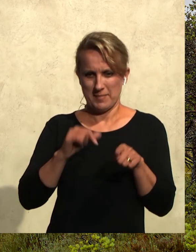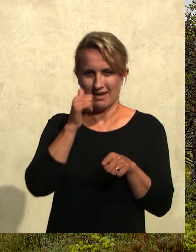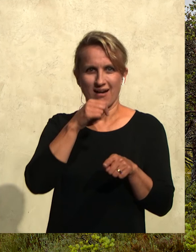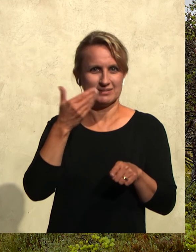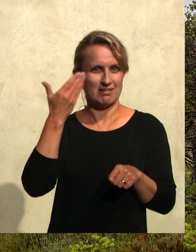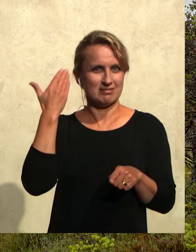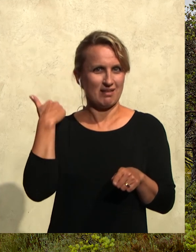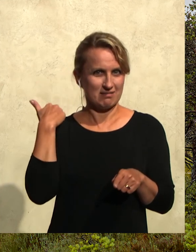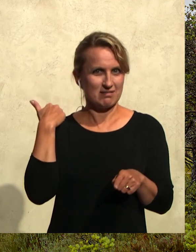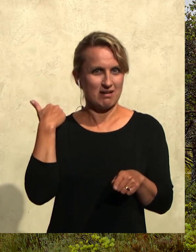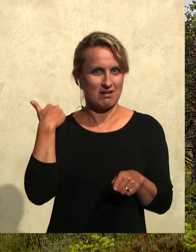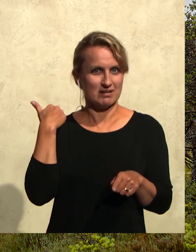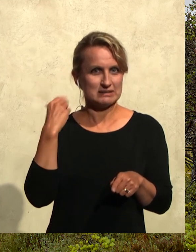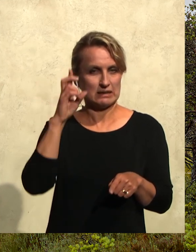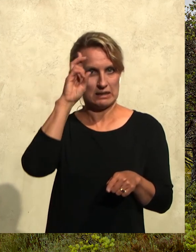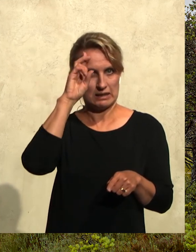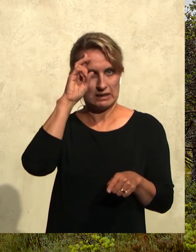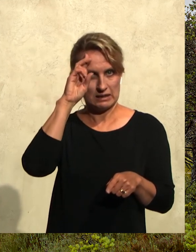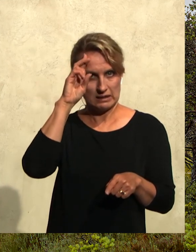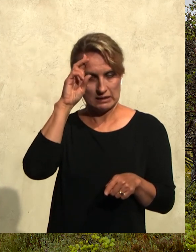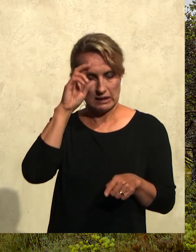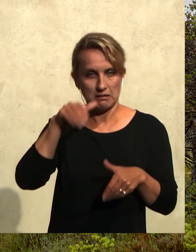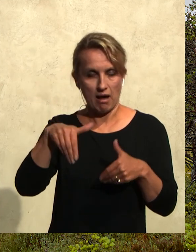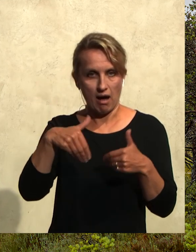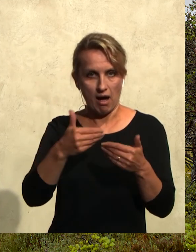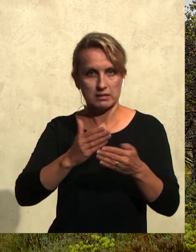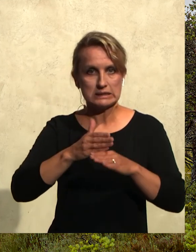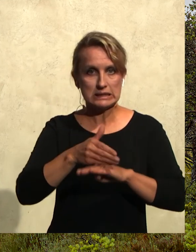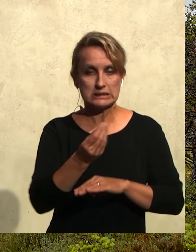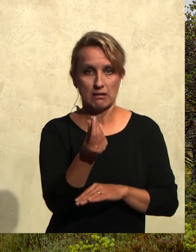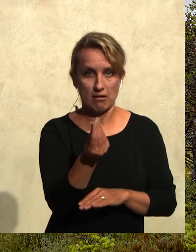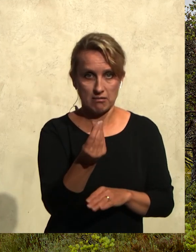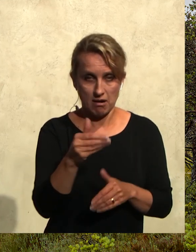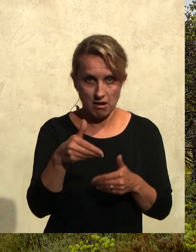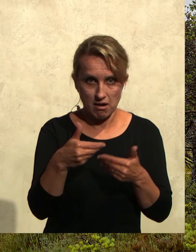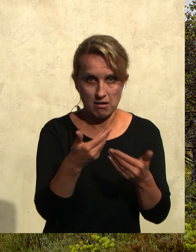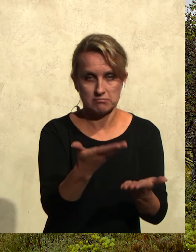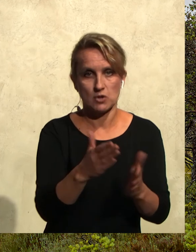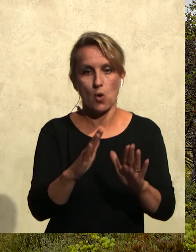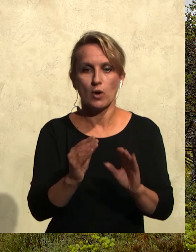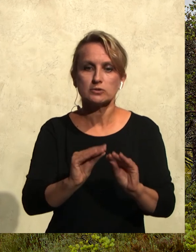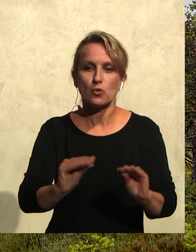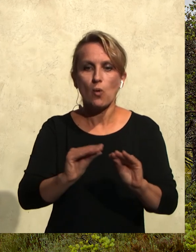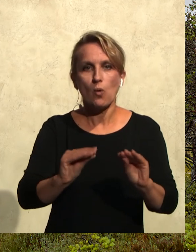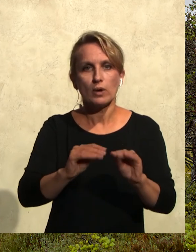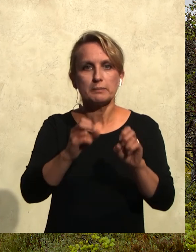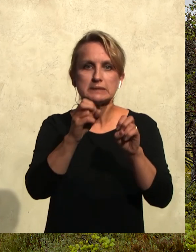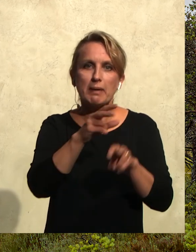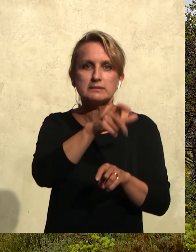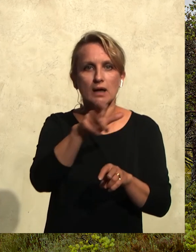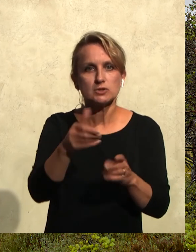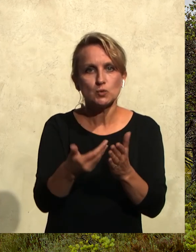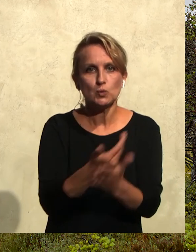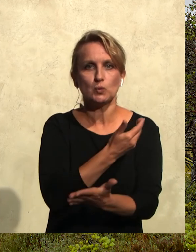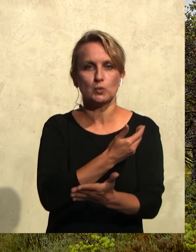training of a new cadre of therapists in CBT and other therapeutic approaches. So it's achieved a lot. I mean, it's